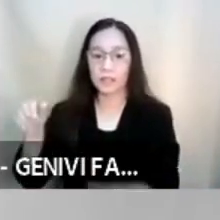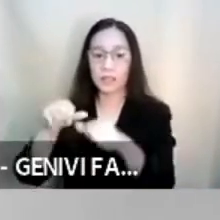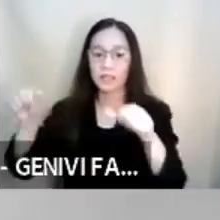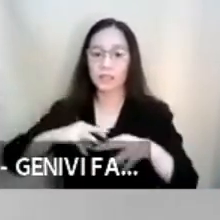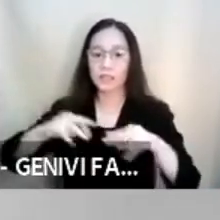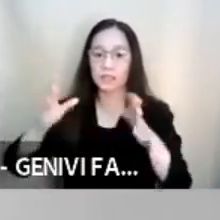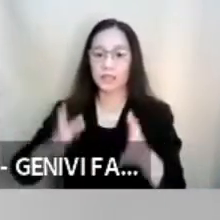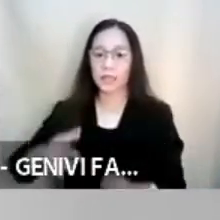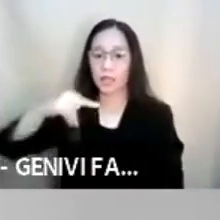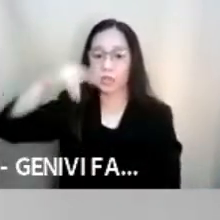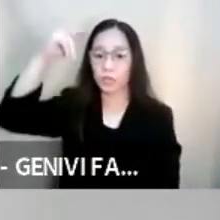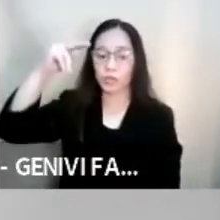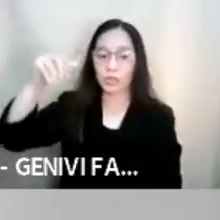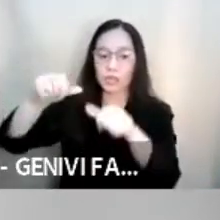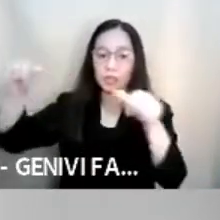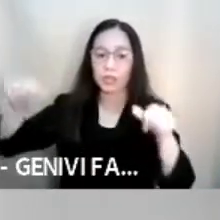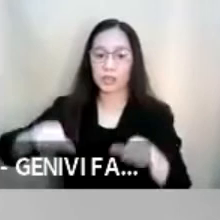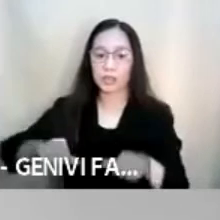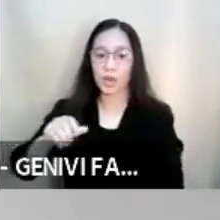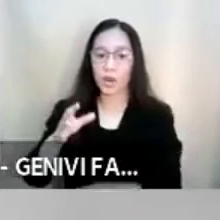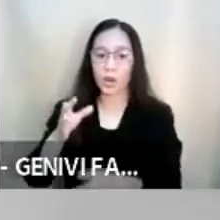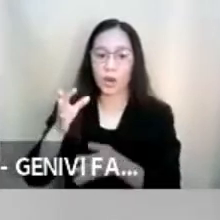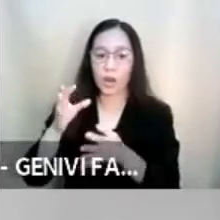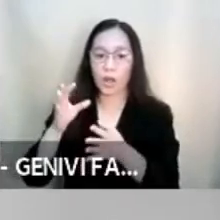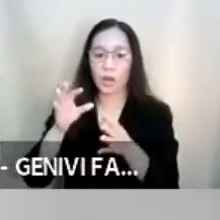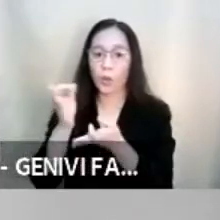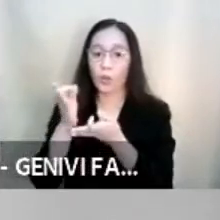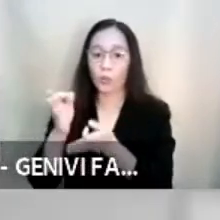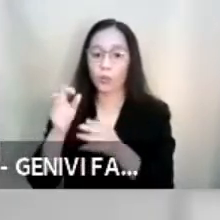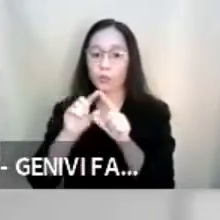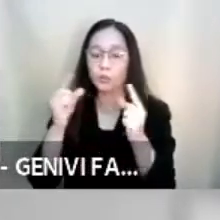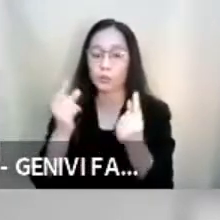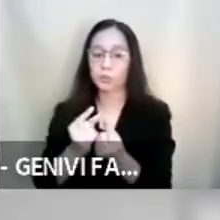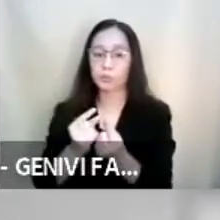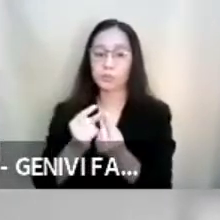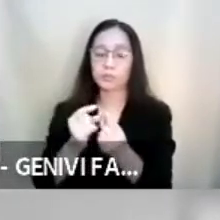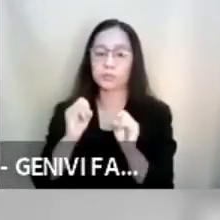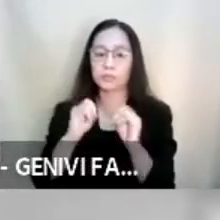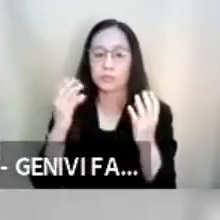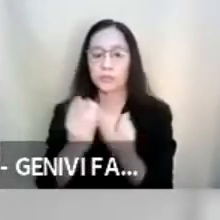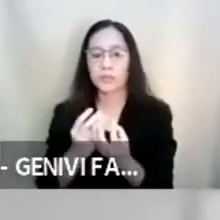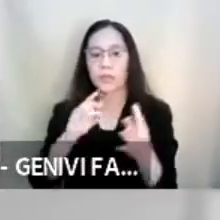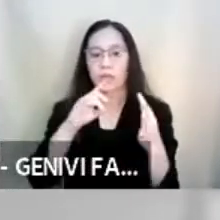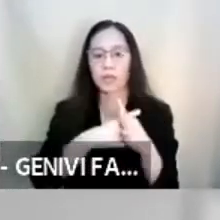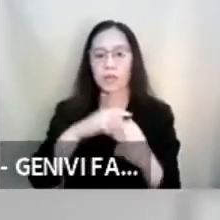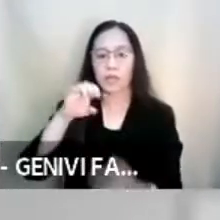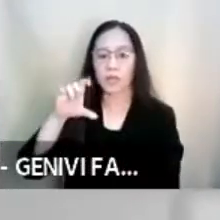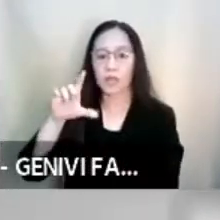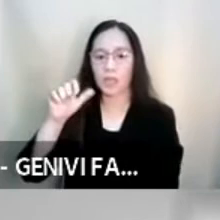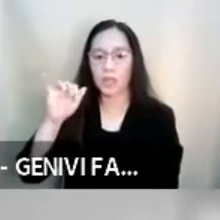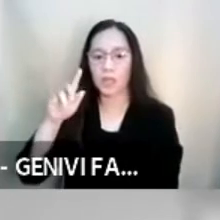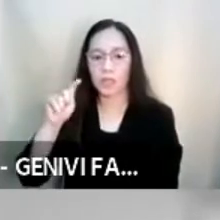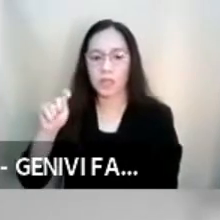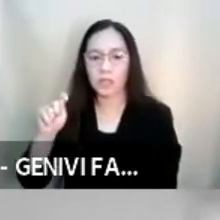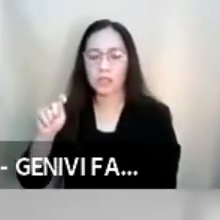of the North area for the Caravan Food Group Incorporated. started with LA, which is founded